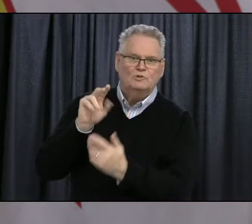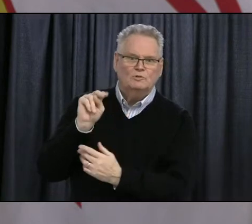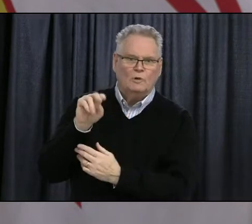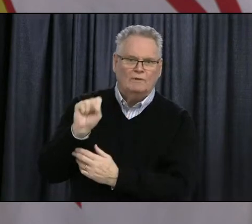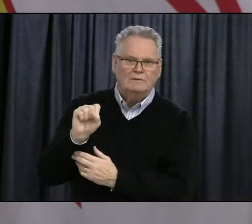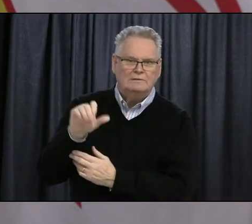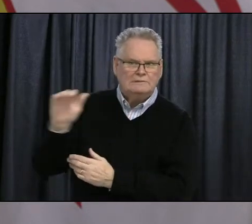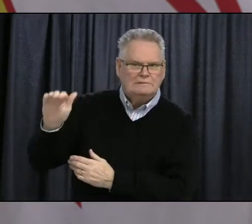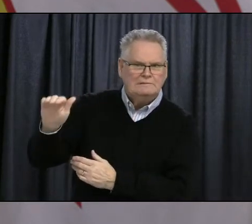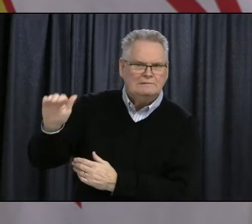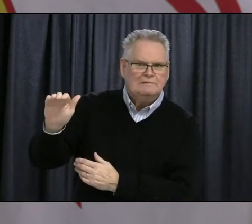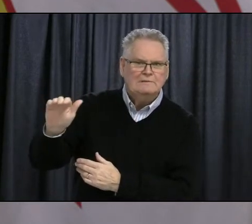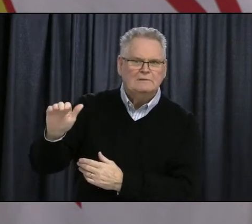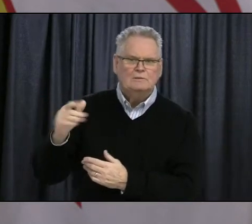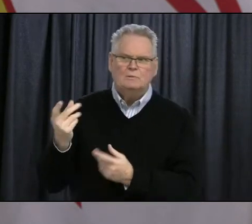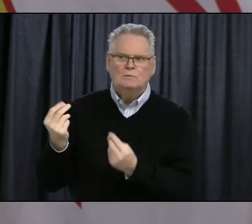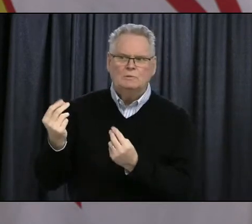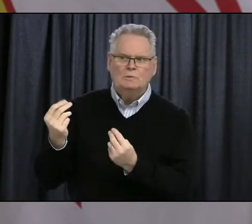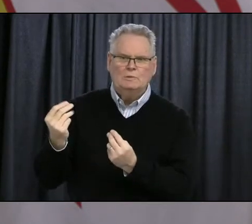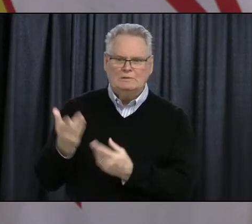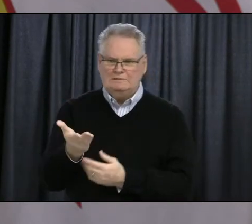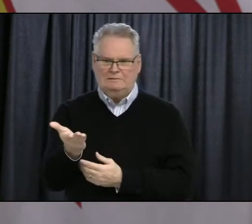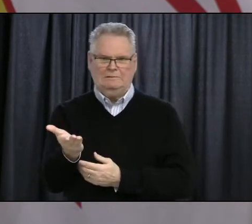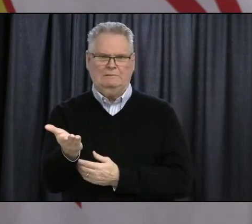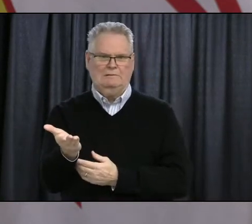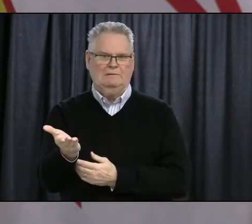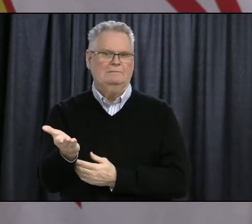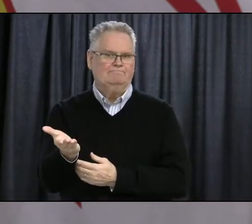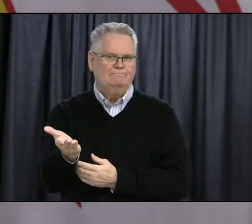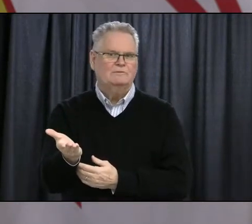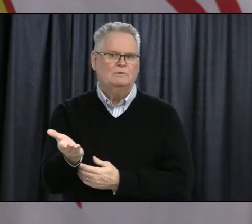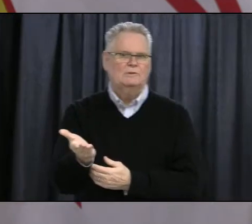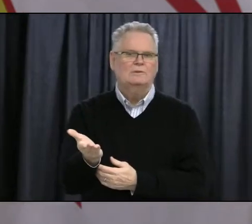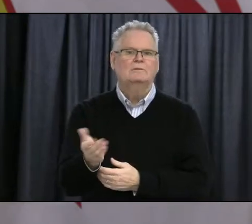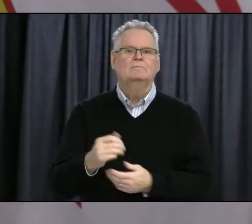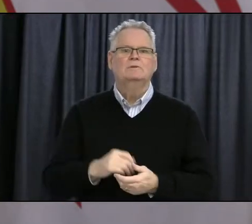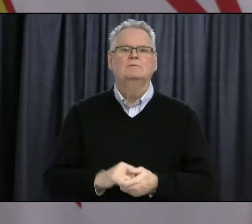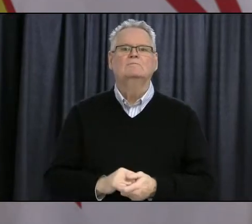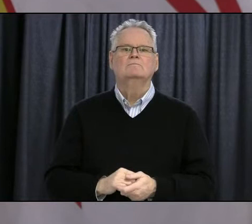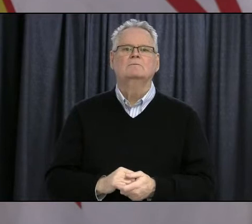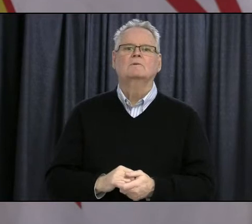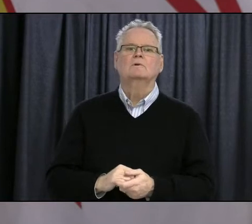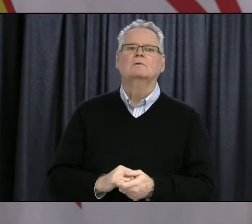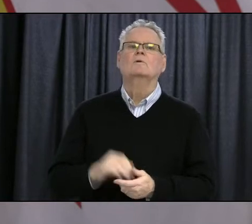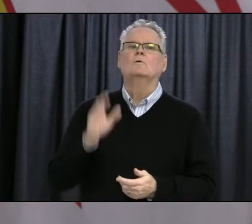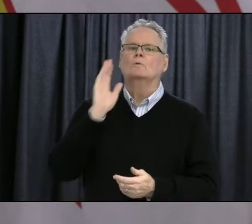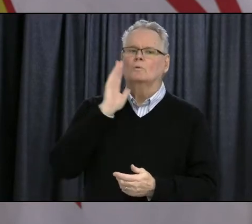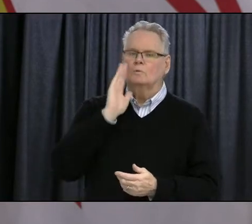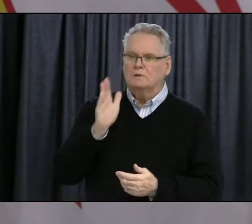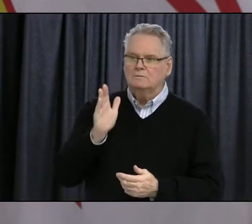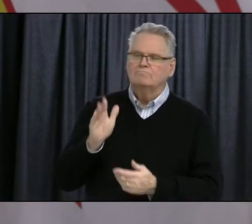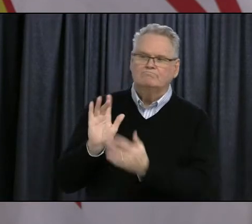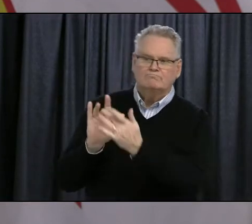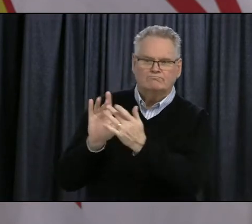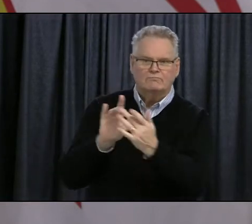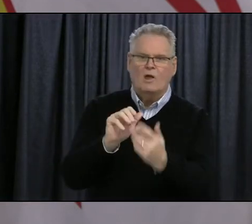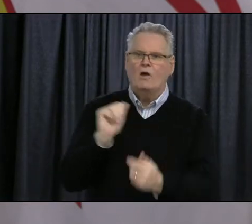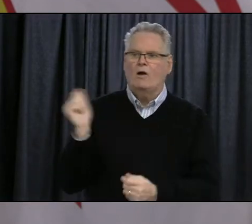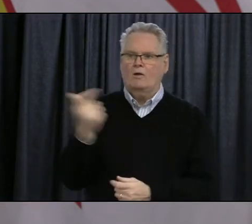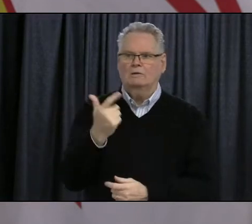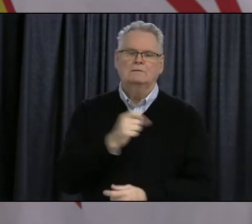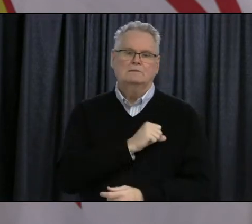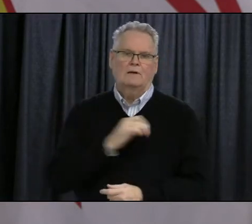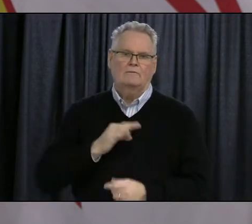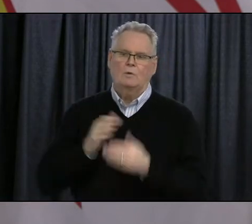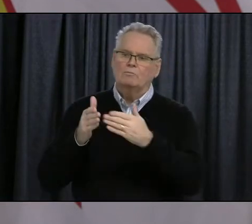response. We will be contacting crew members to arrange testing, and out of an abundance of caution, we will be asking anyone